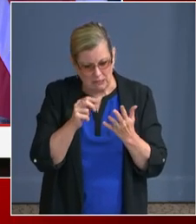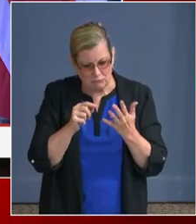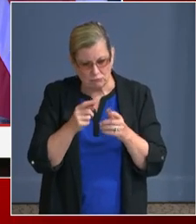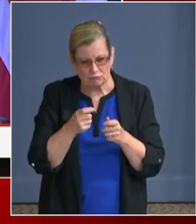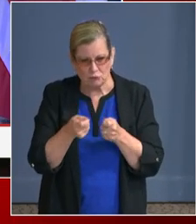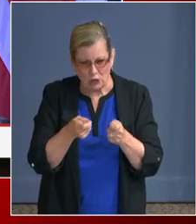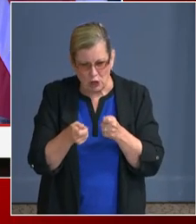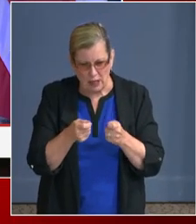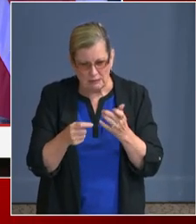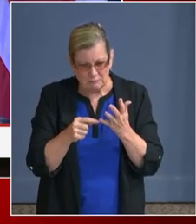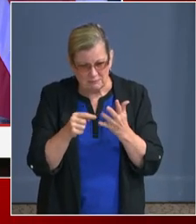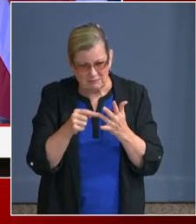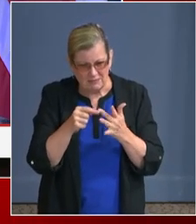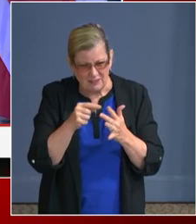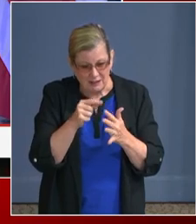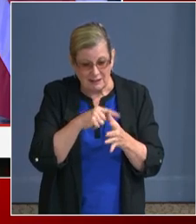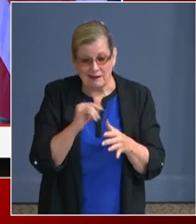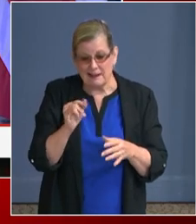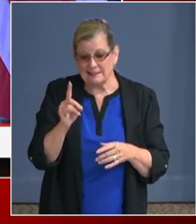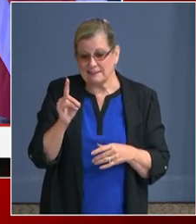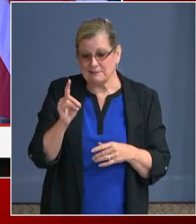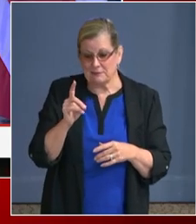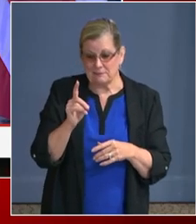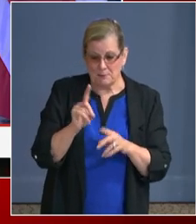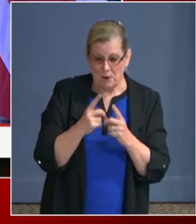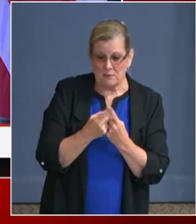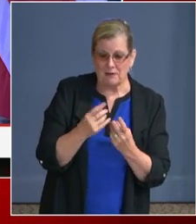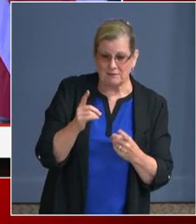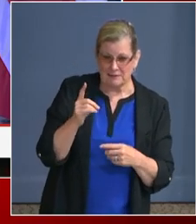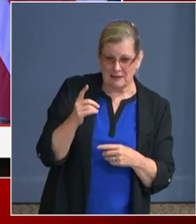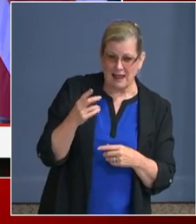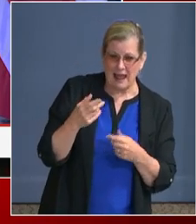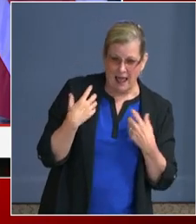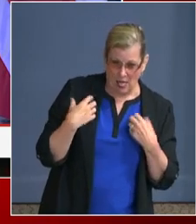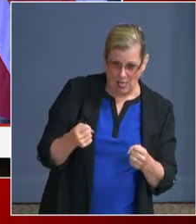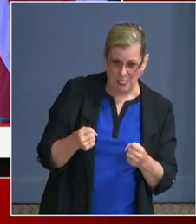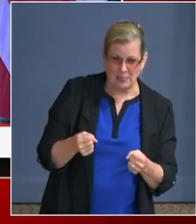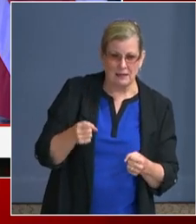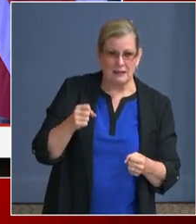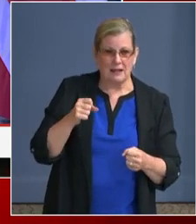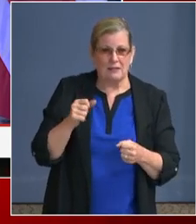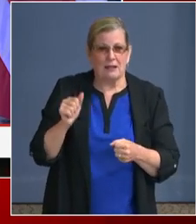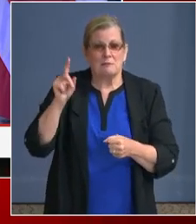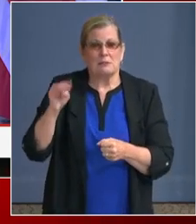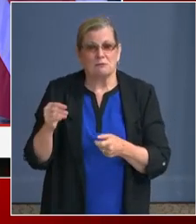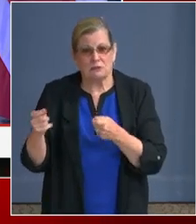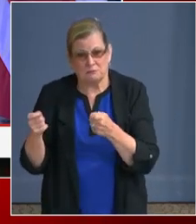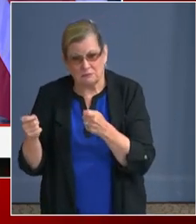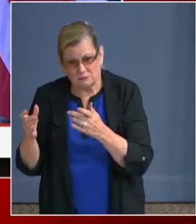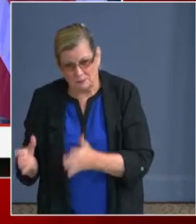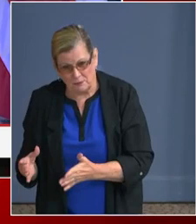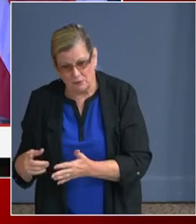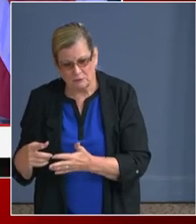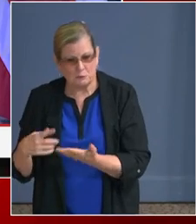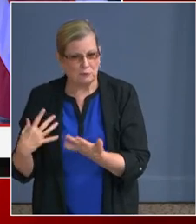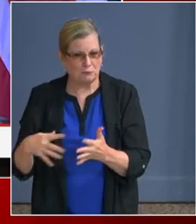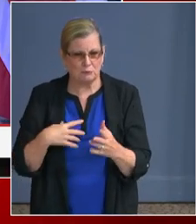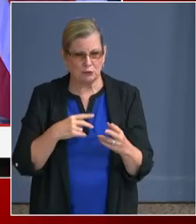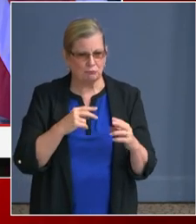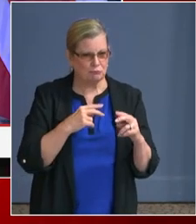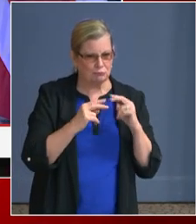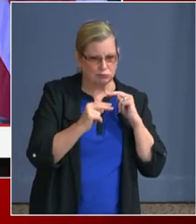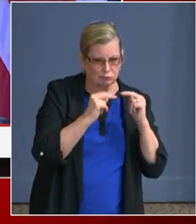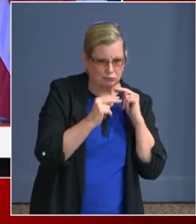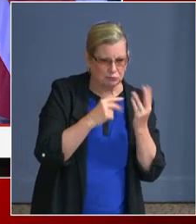DC Department of Health and by emergency management. And then we talk to those